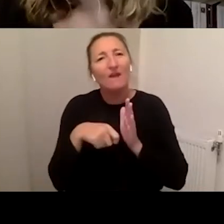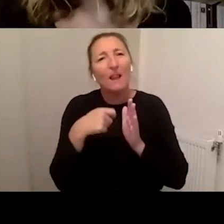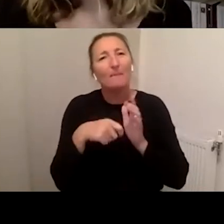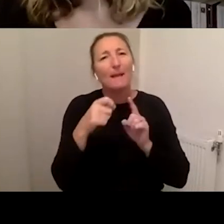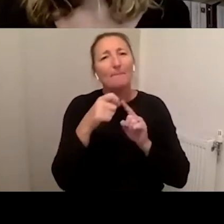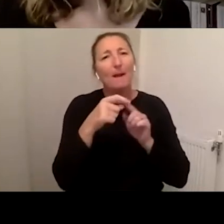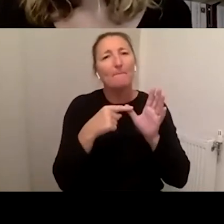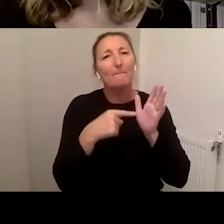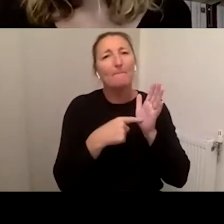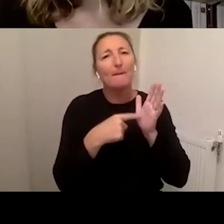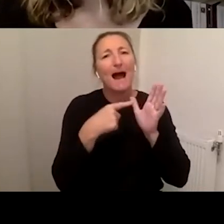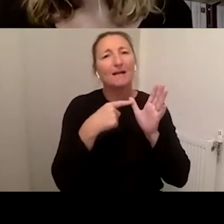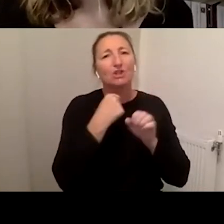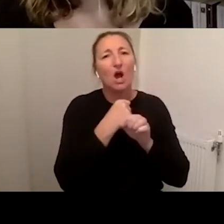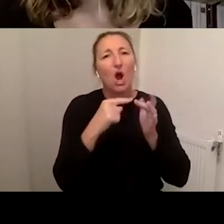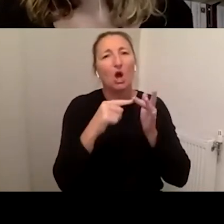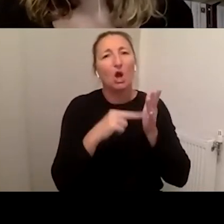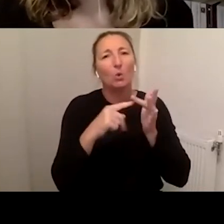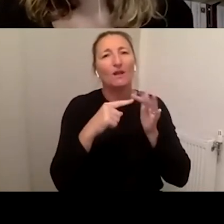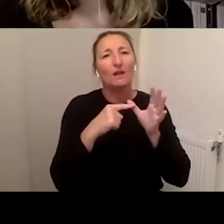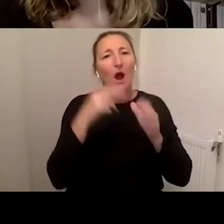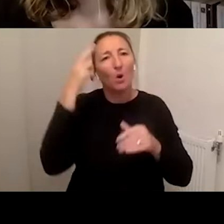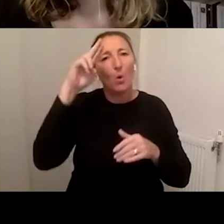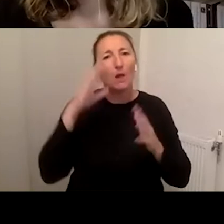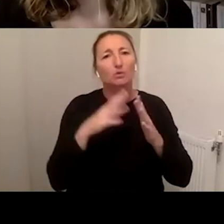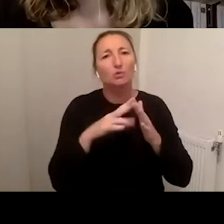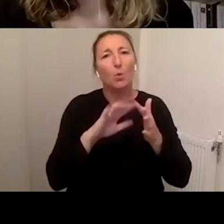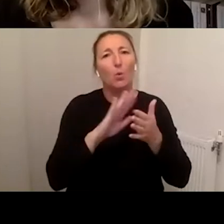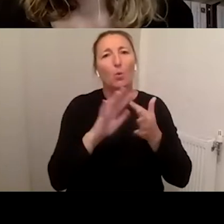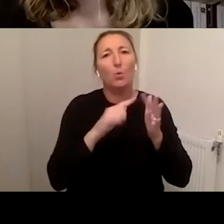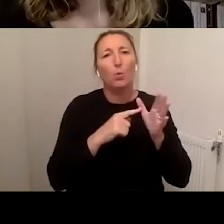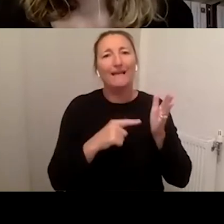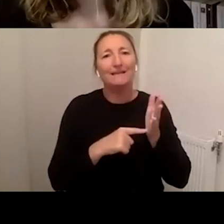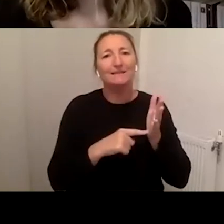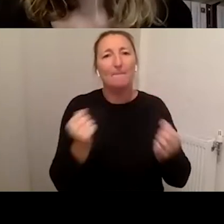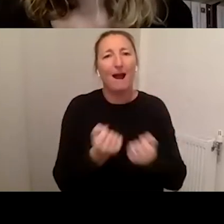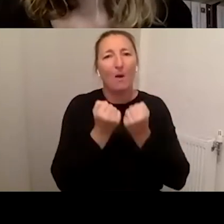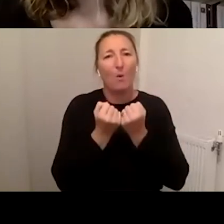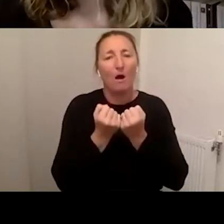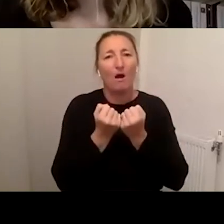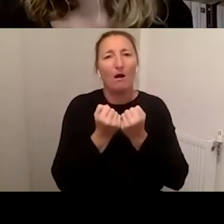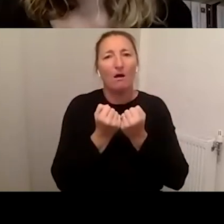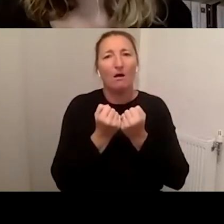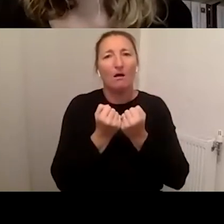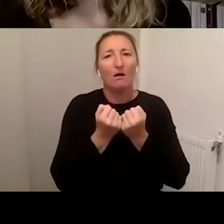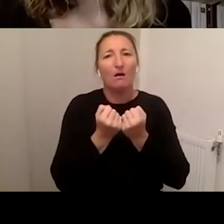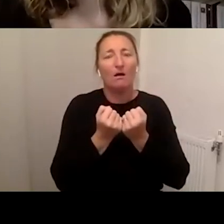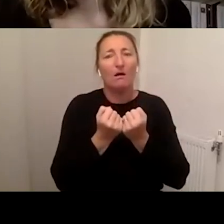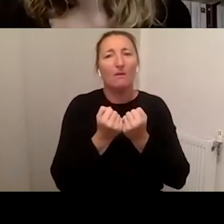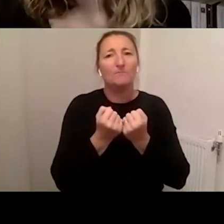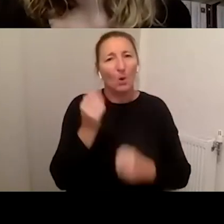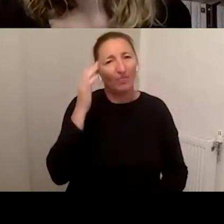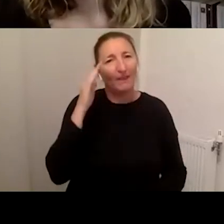but it's called We the Power. I think they're also in the film, Agamemnon, Otero.